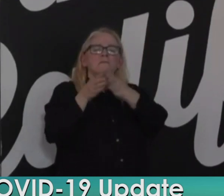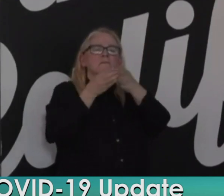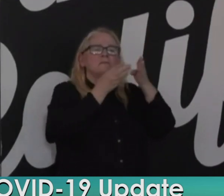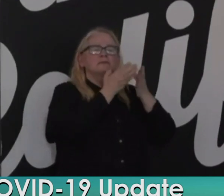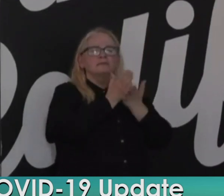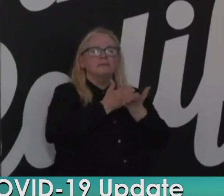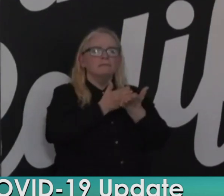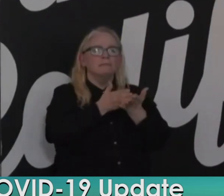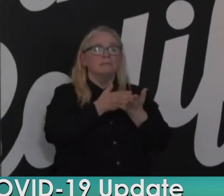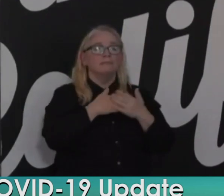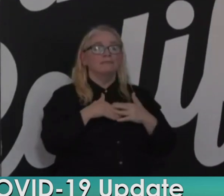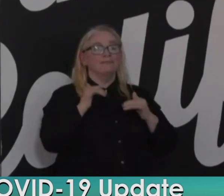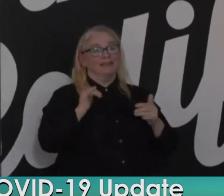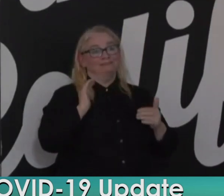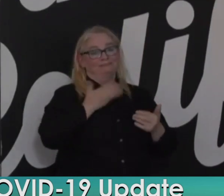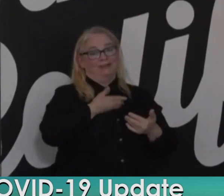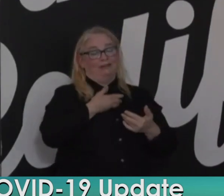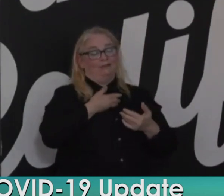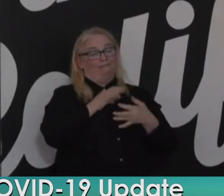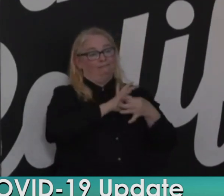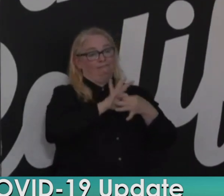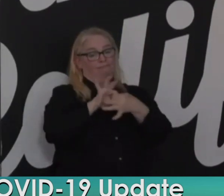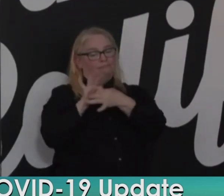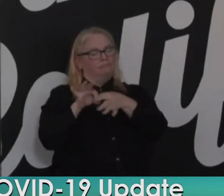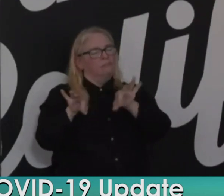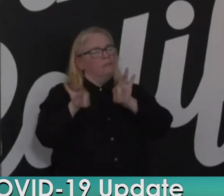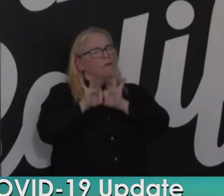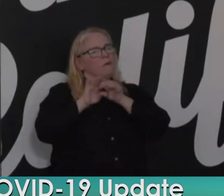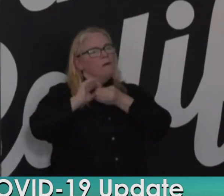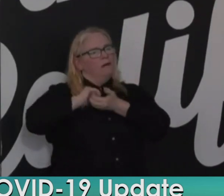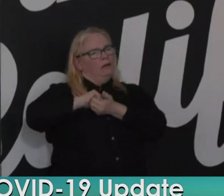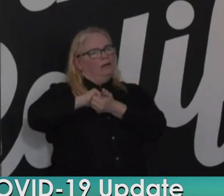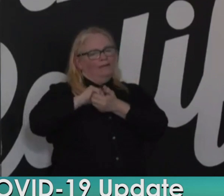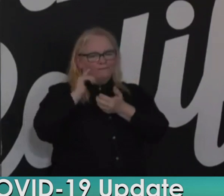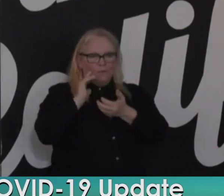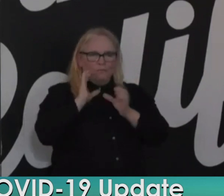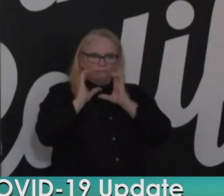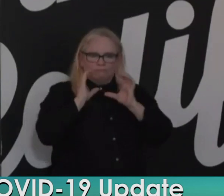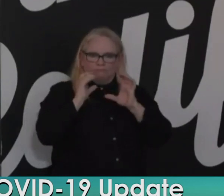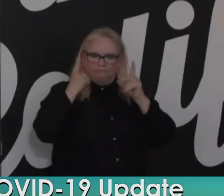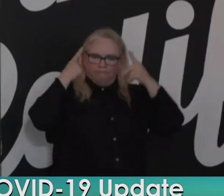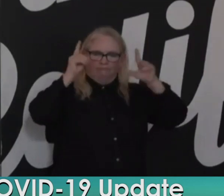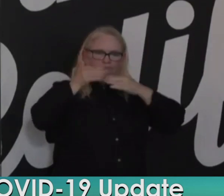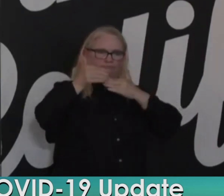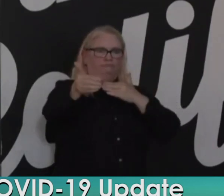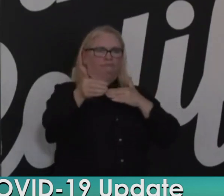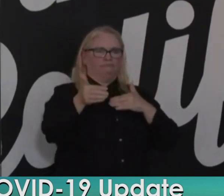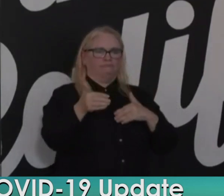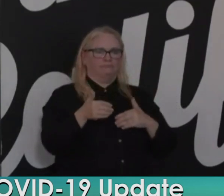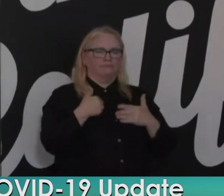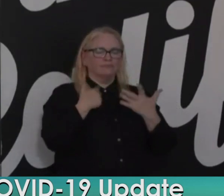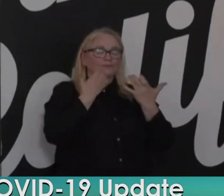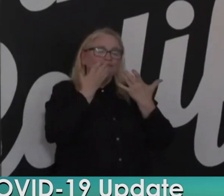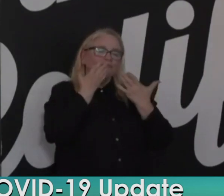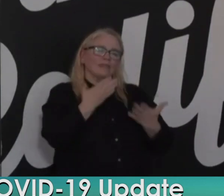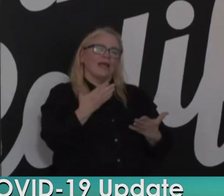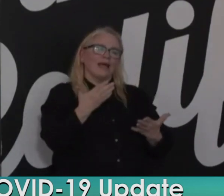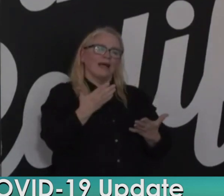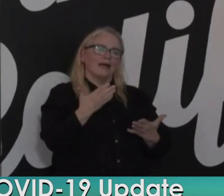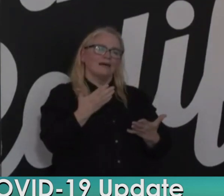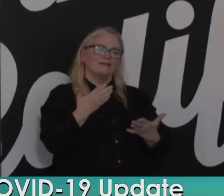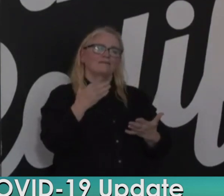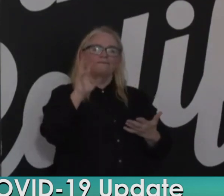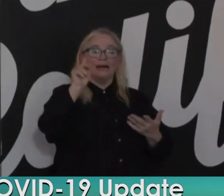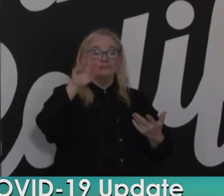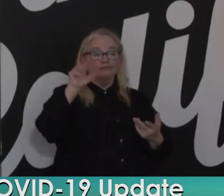cooperation that is necessary as we move forward. And again, I want to express gratitude to folks in Ventura, San Diego,